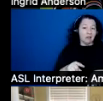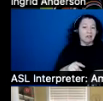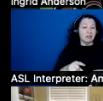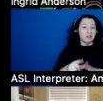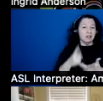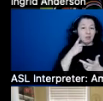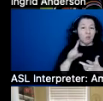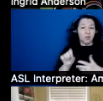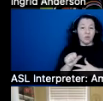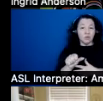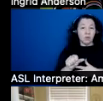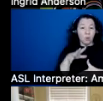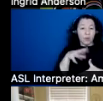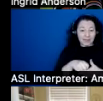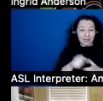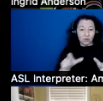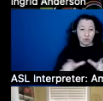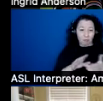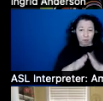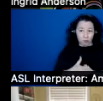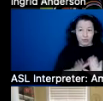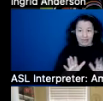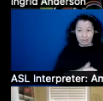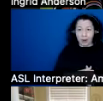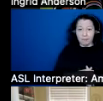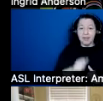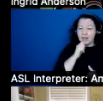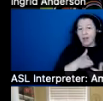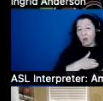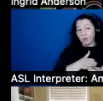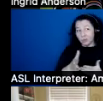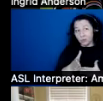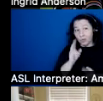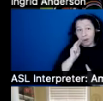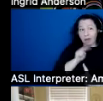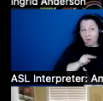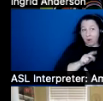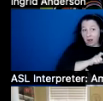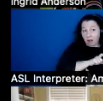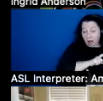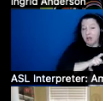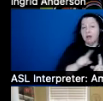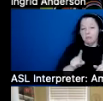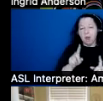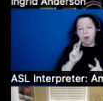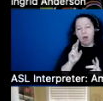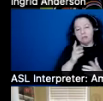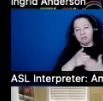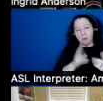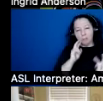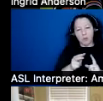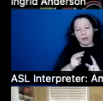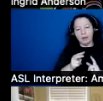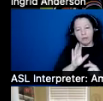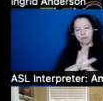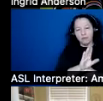tribal communities. So kind of through, not through the eyes of law enforcement, but giving you a perspective of law enforcement. Most